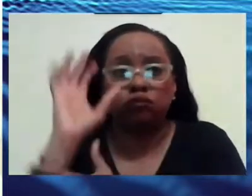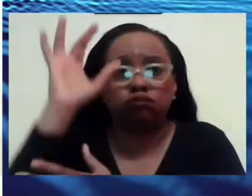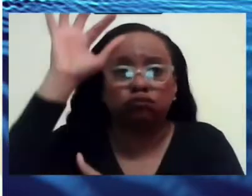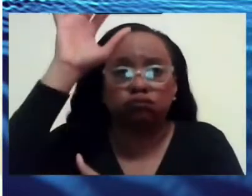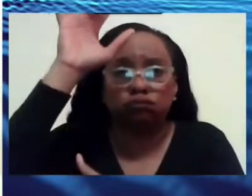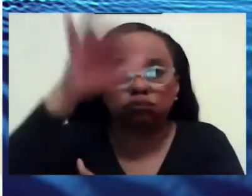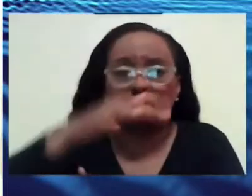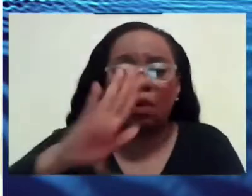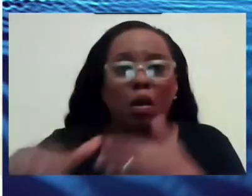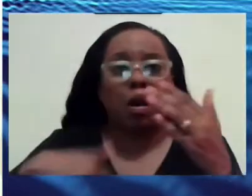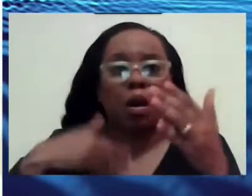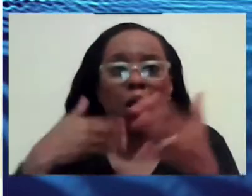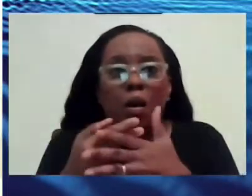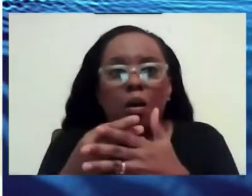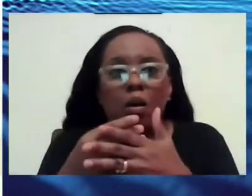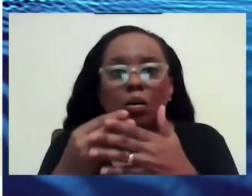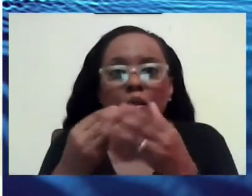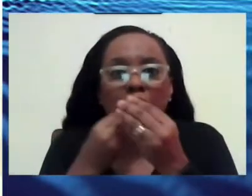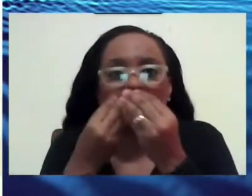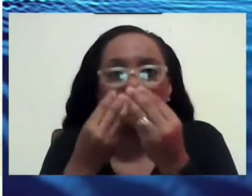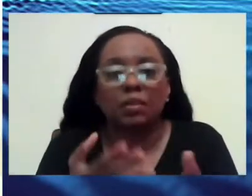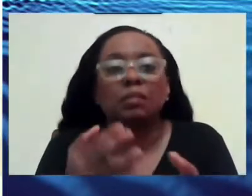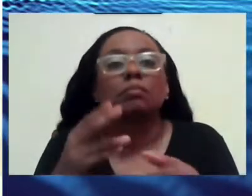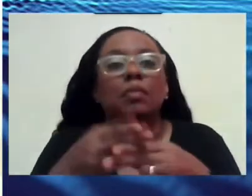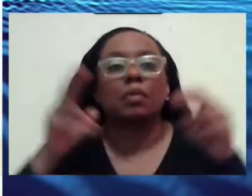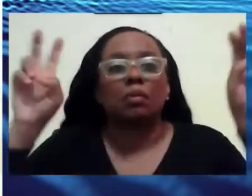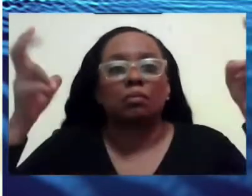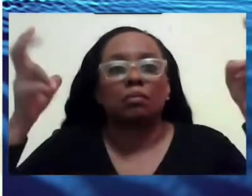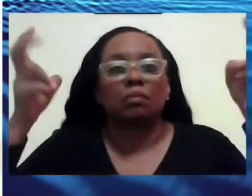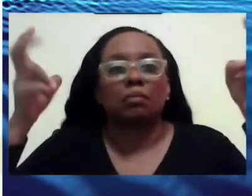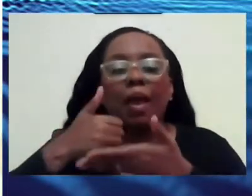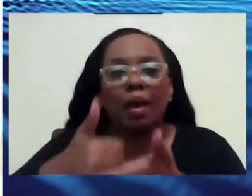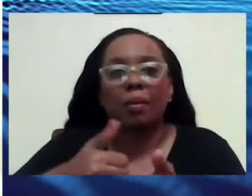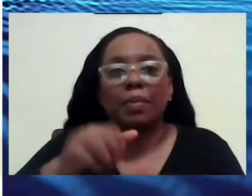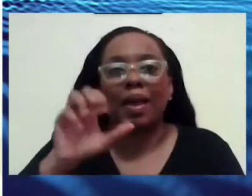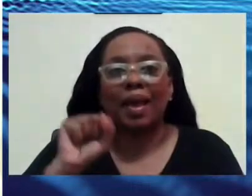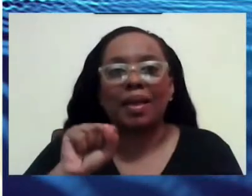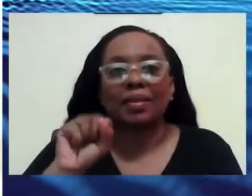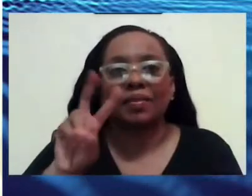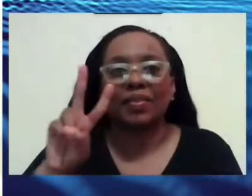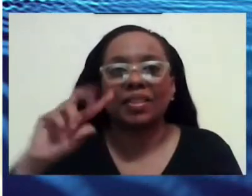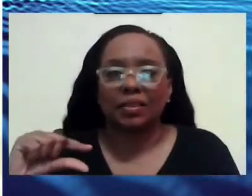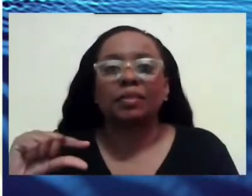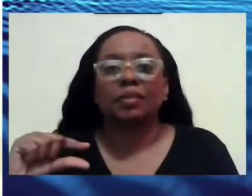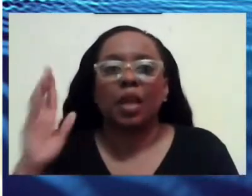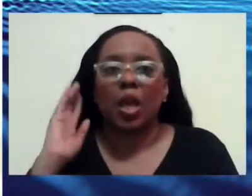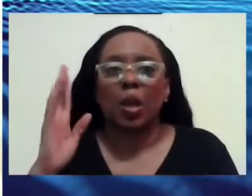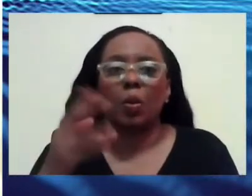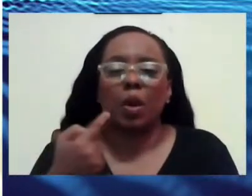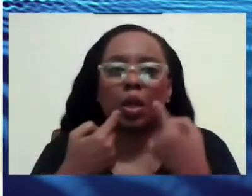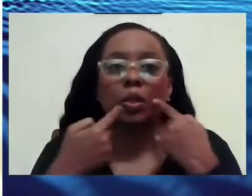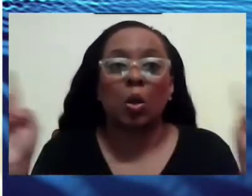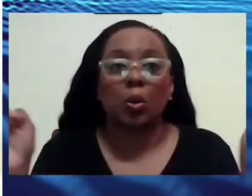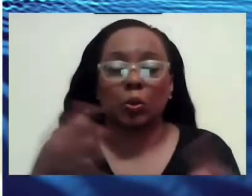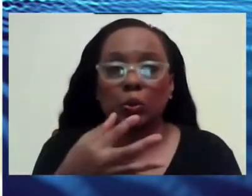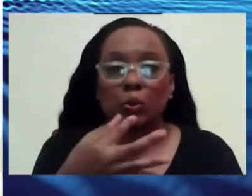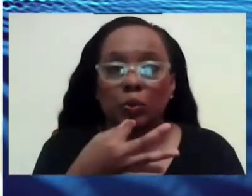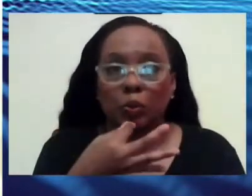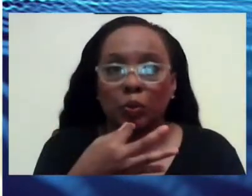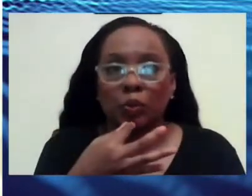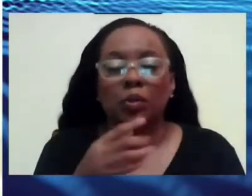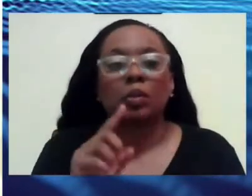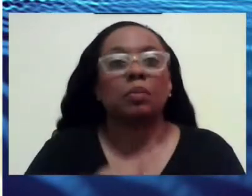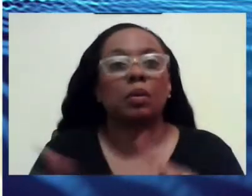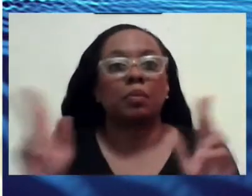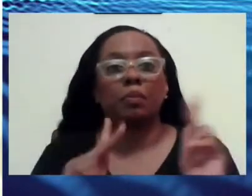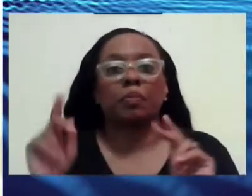And details of the initiative, called Help SVG, will be announced shortly, but essentially it would allow Barbadians to drive to